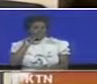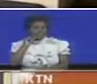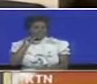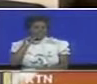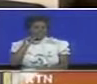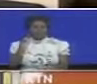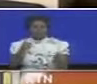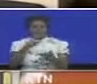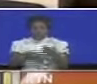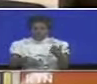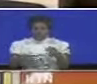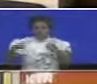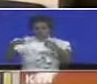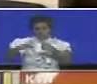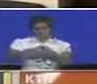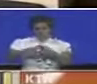at